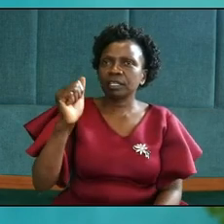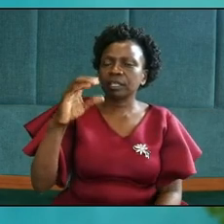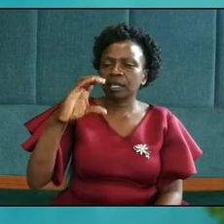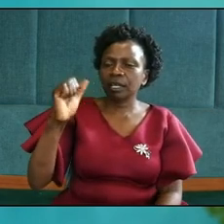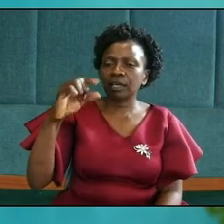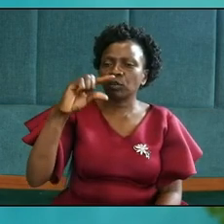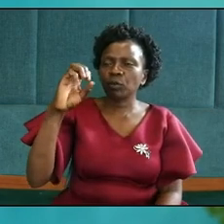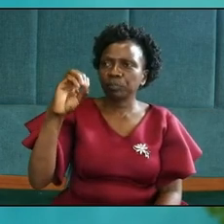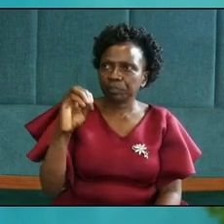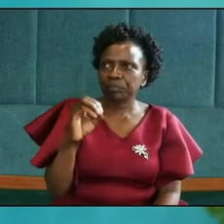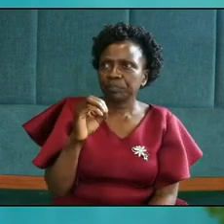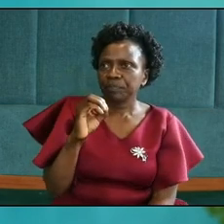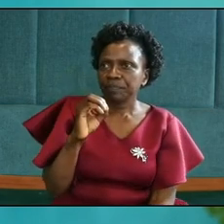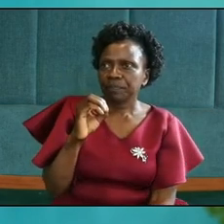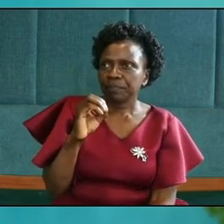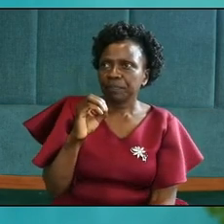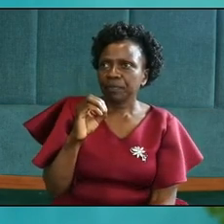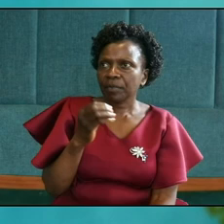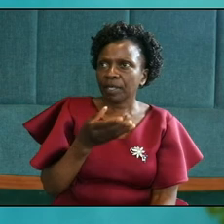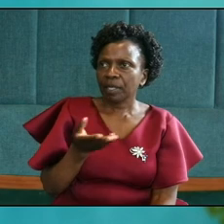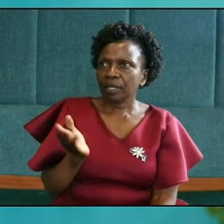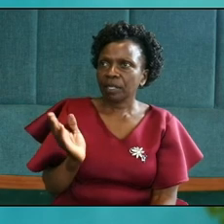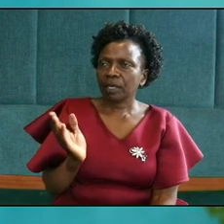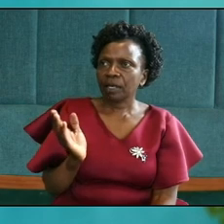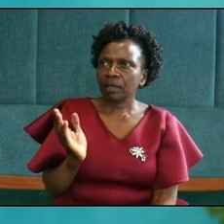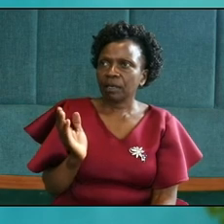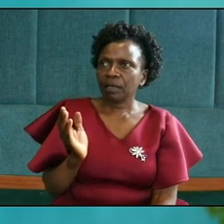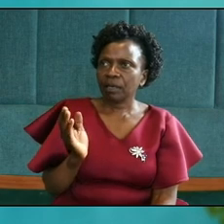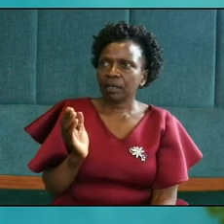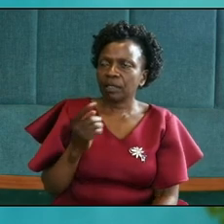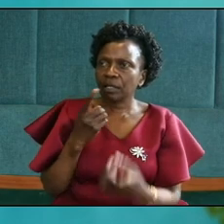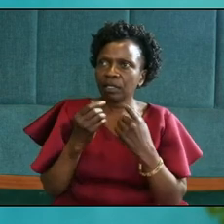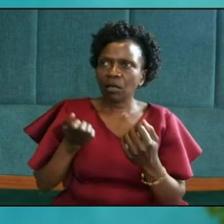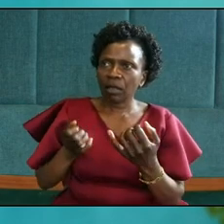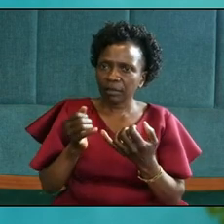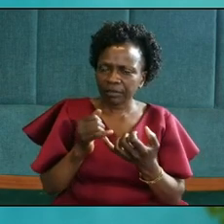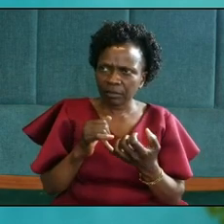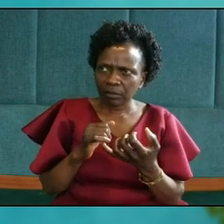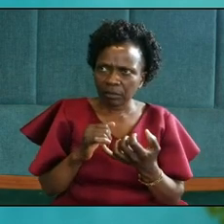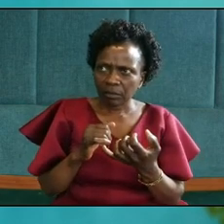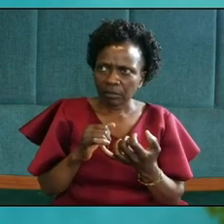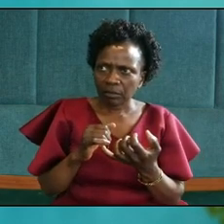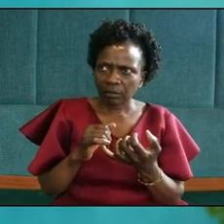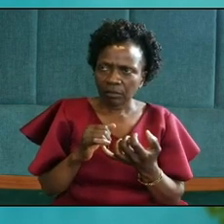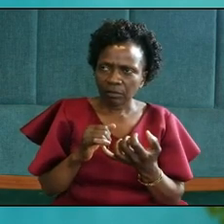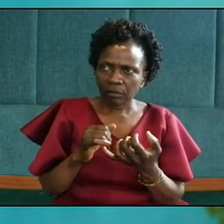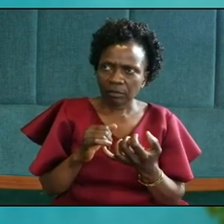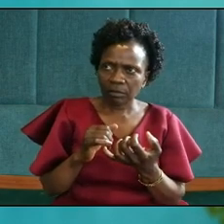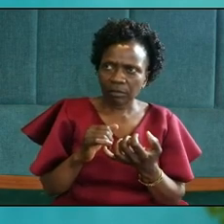my devotions or devotional books. They assured their wives that they would be home right on time for